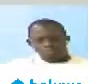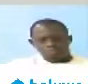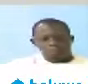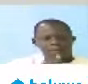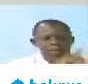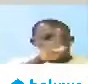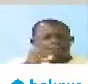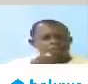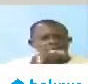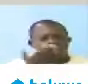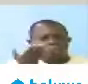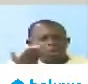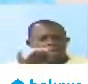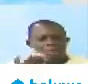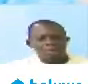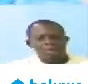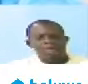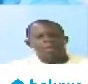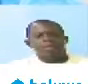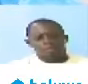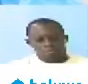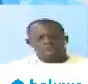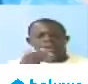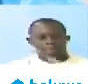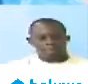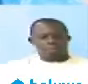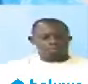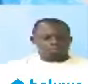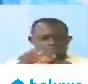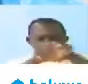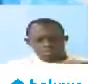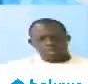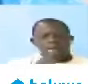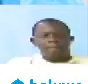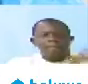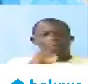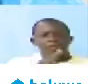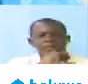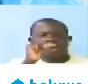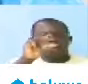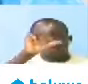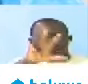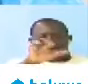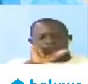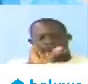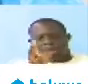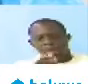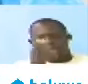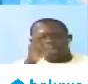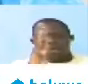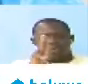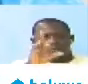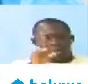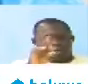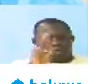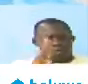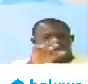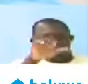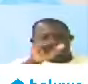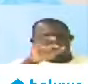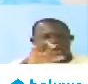one? Yesamba Wad Arabia. I was taken to Wad Arabia. So were you the only Gambian captured at this time?